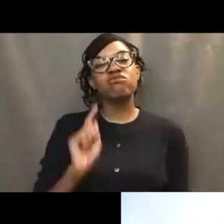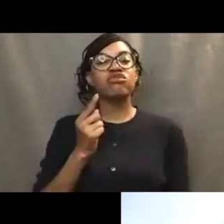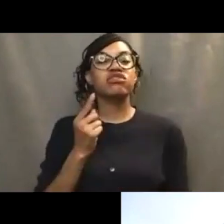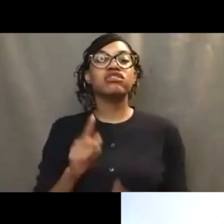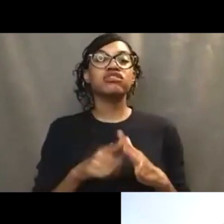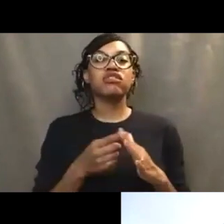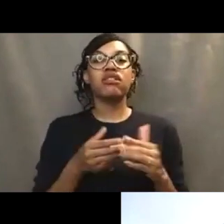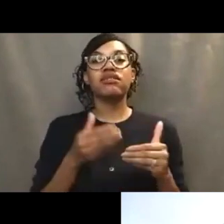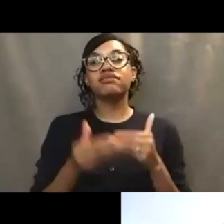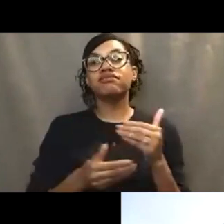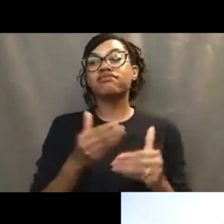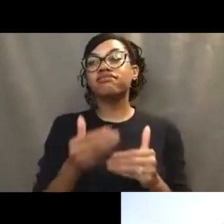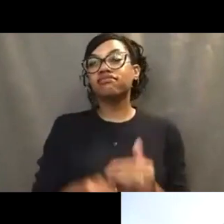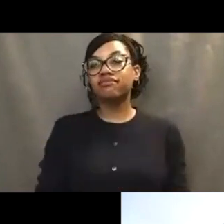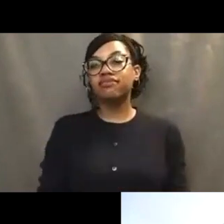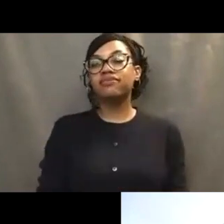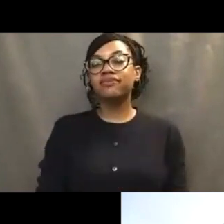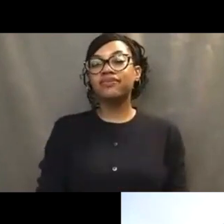place.